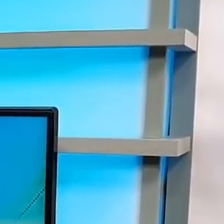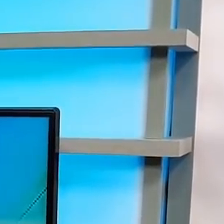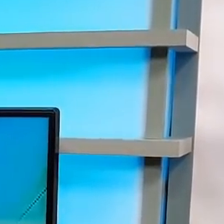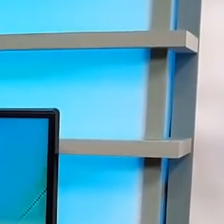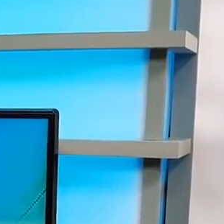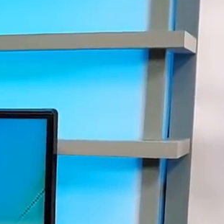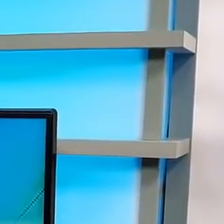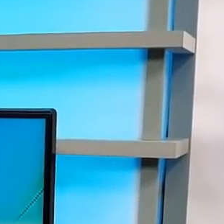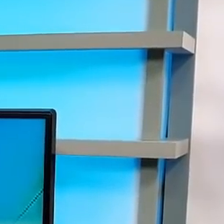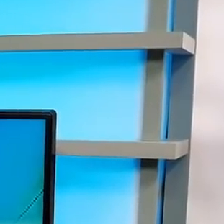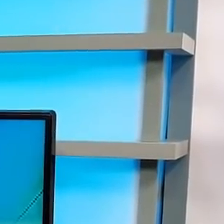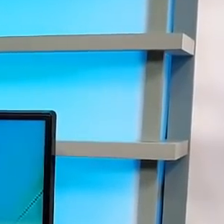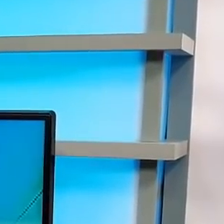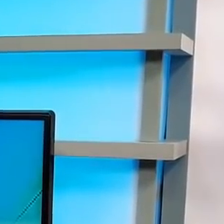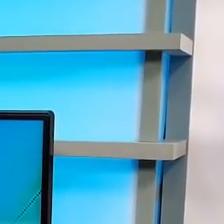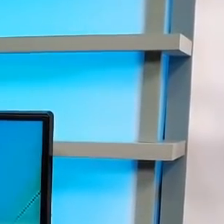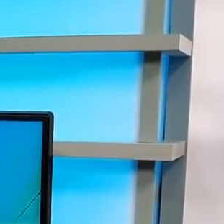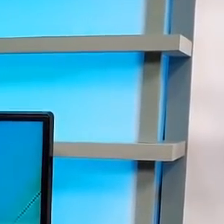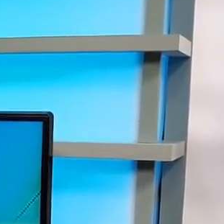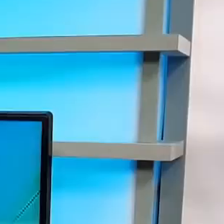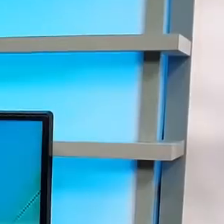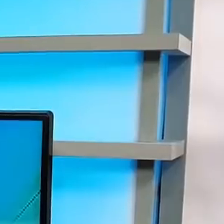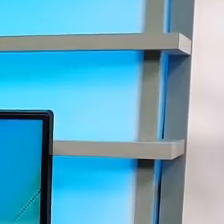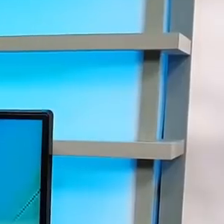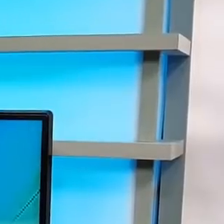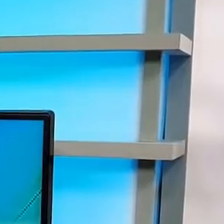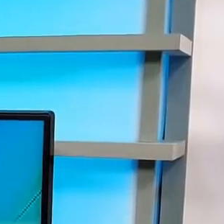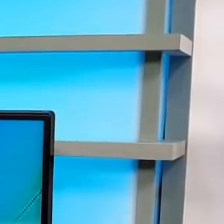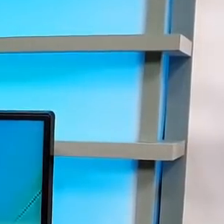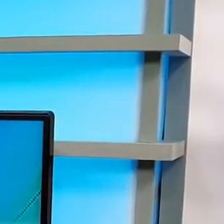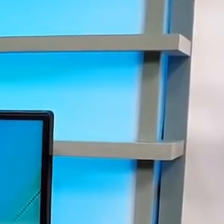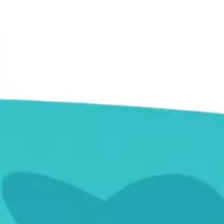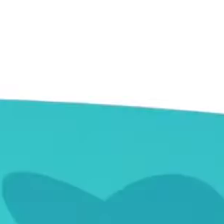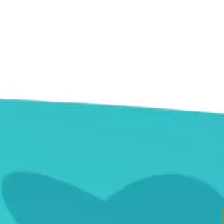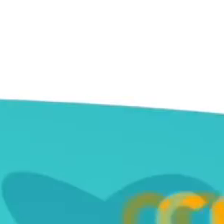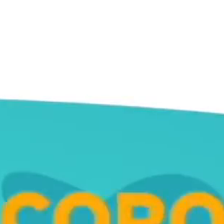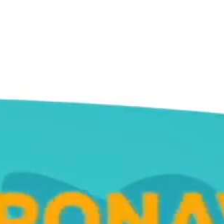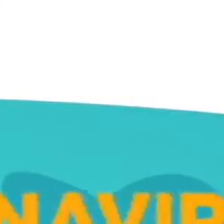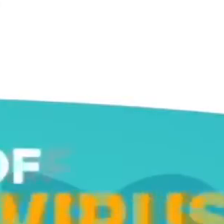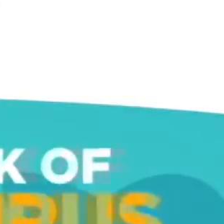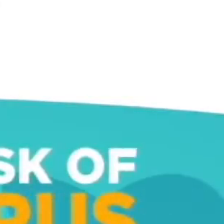see our full videos on OneSpotMedia.com, click here. Thank you very much for watching.